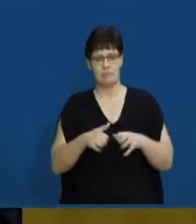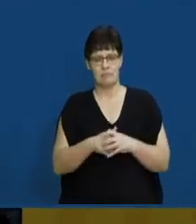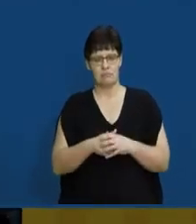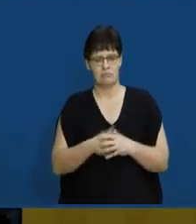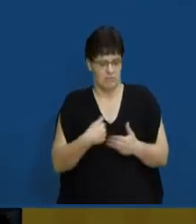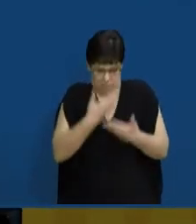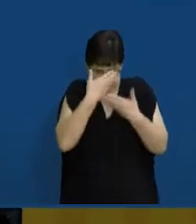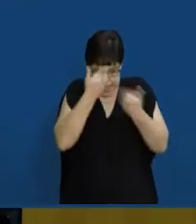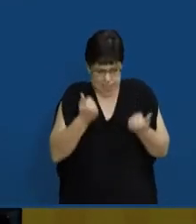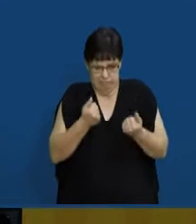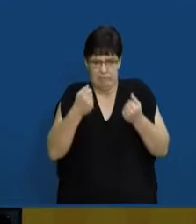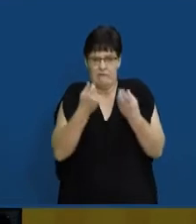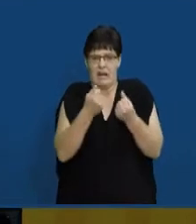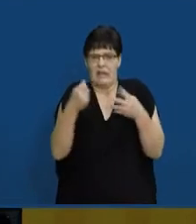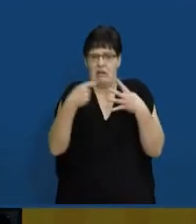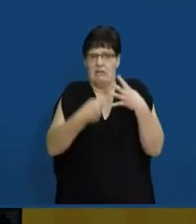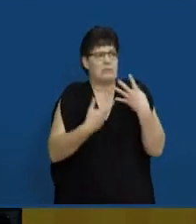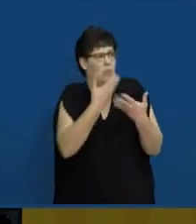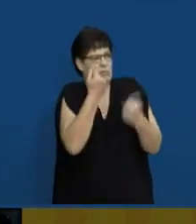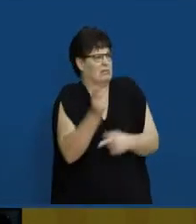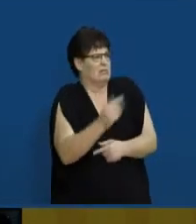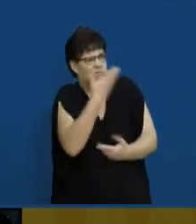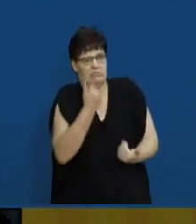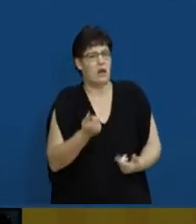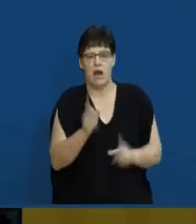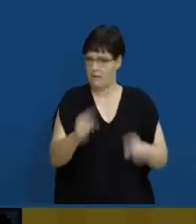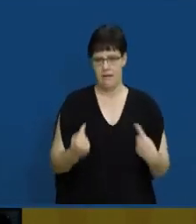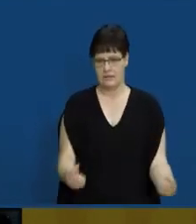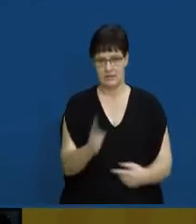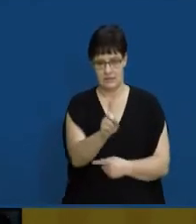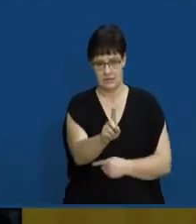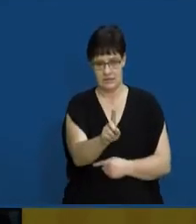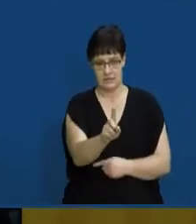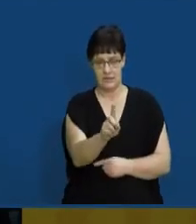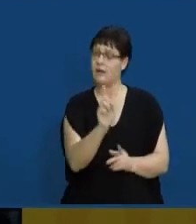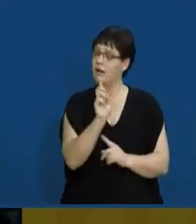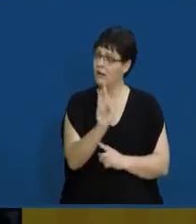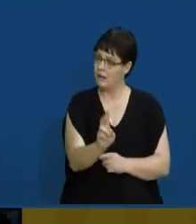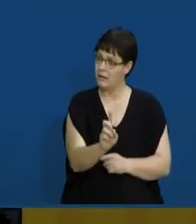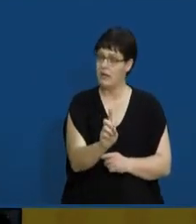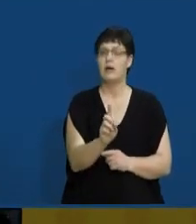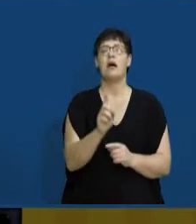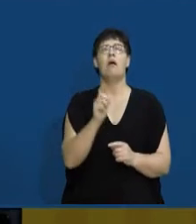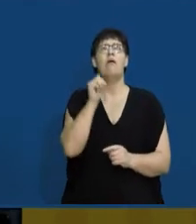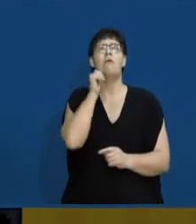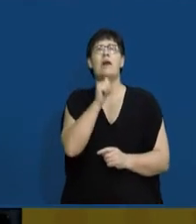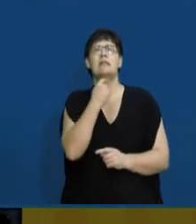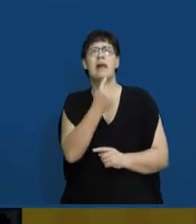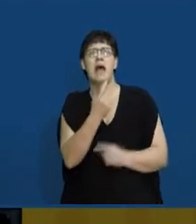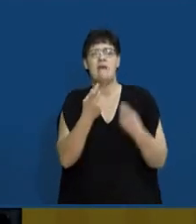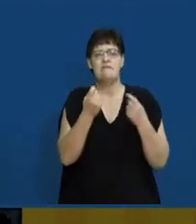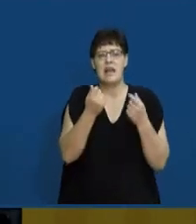not knowing your financial indicators. Now once again, when we're talking about